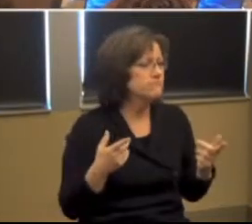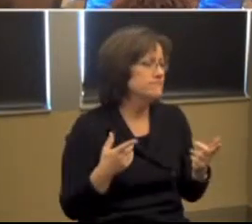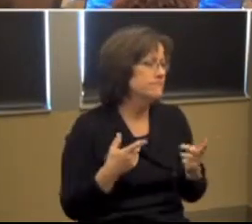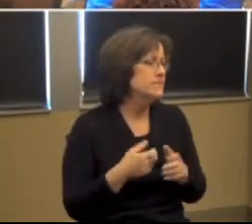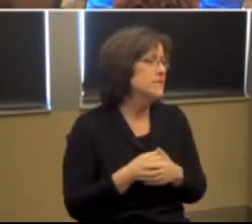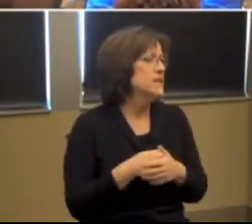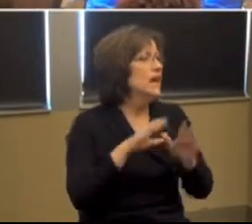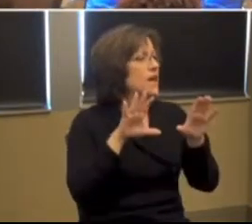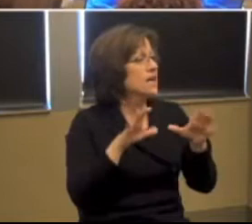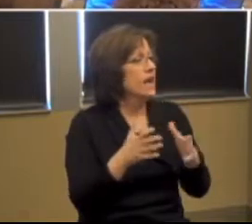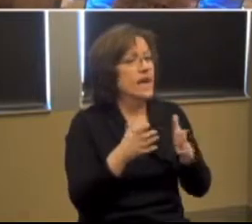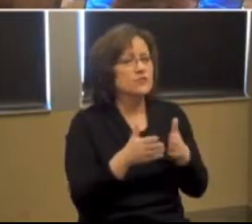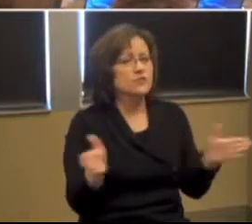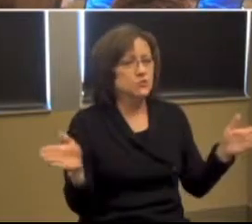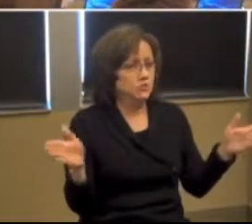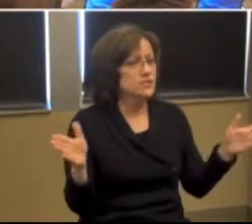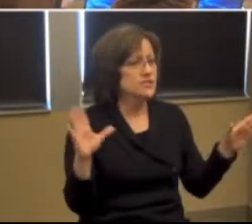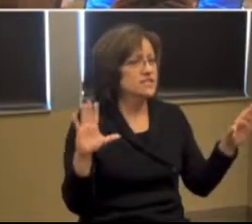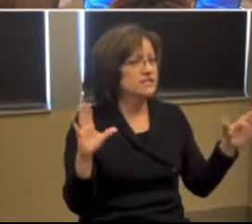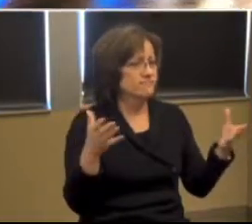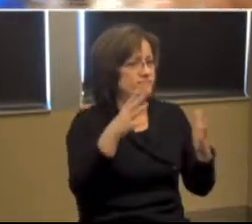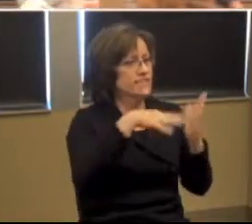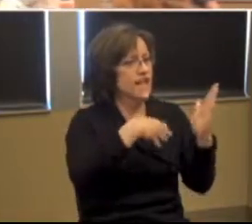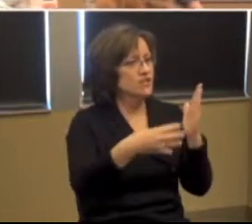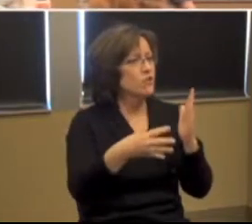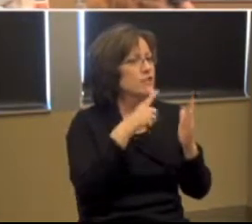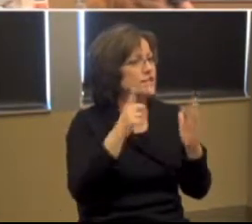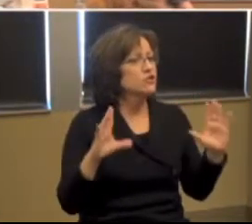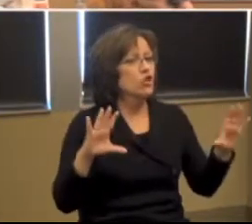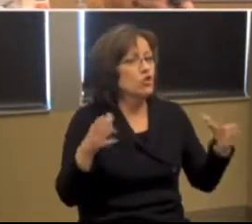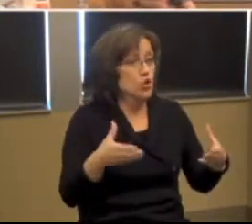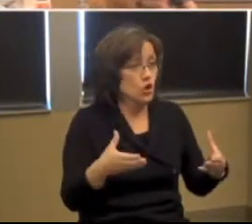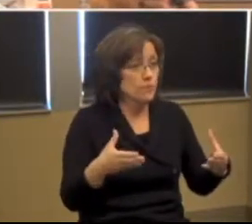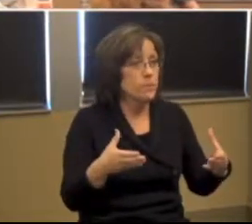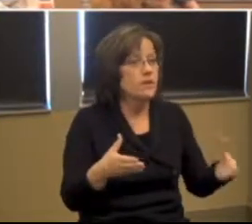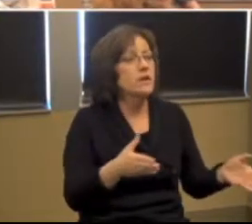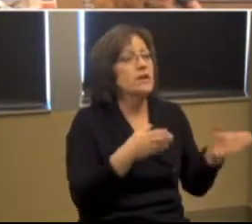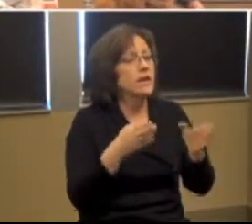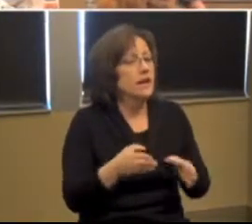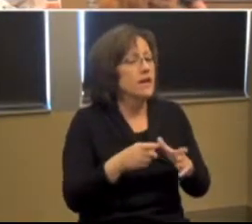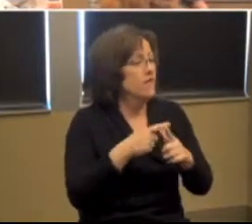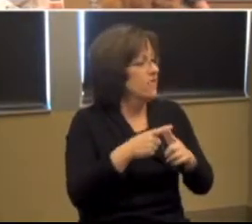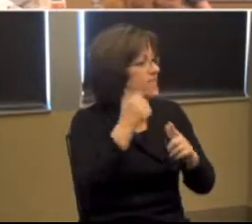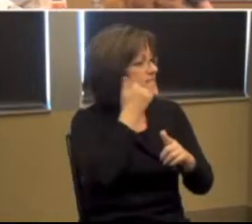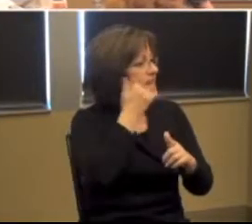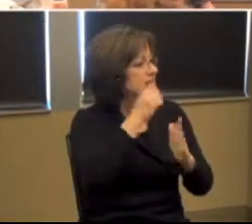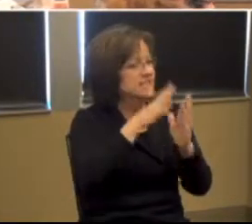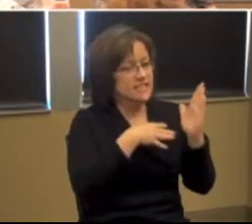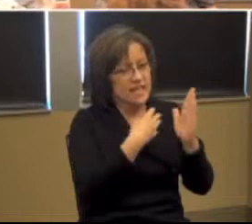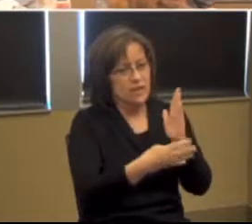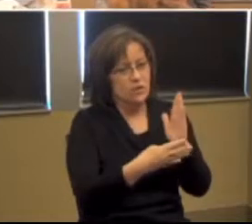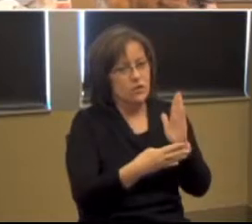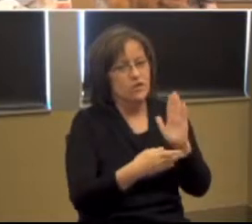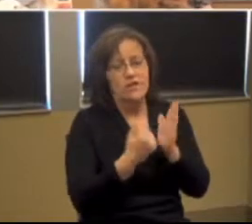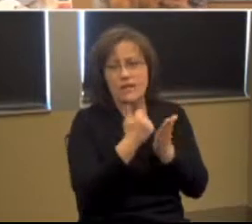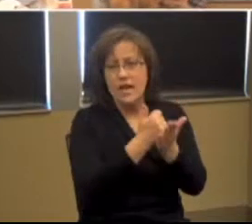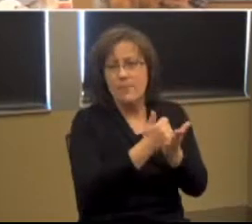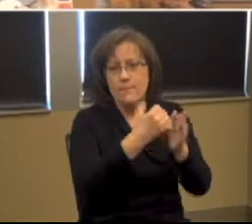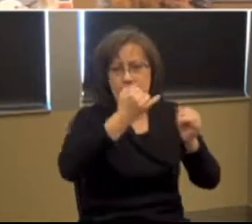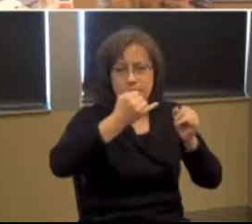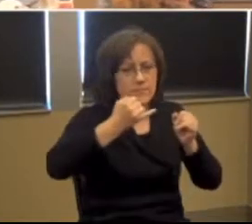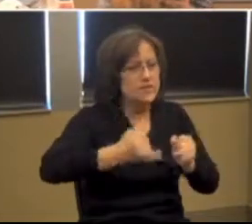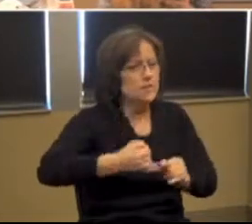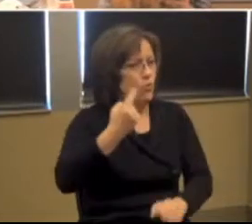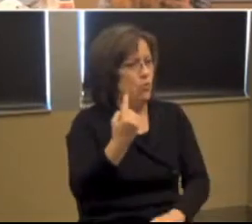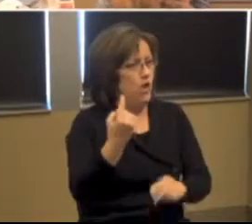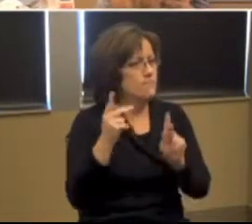are that group intervention, and then there are daily schedules. So that tells that individual person,